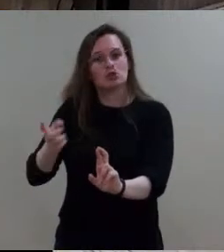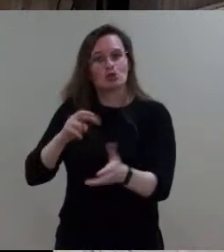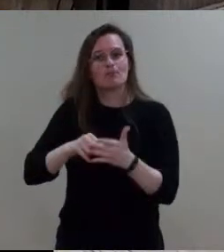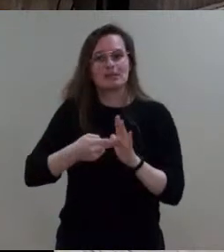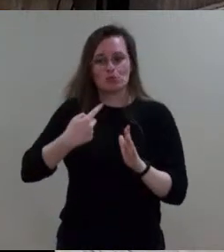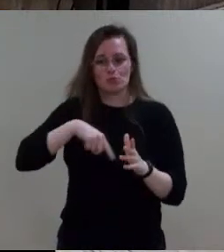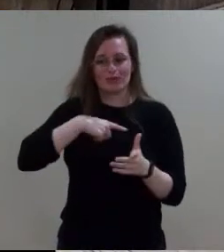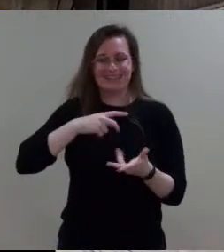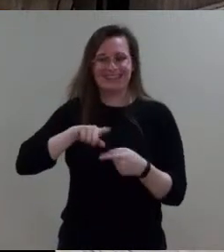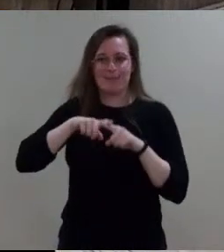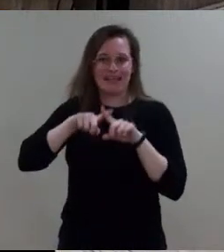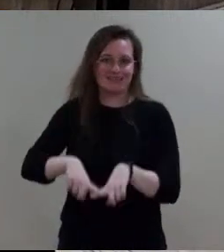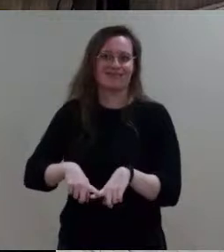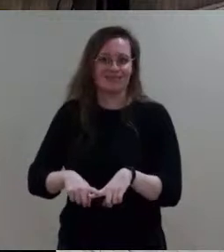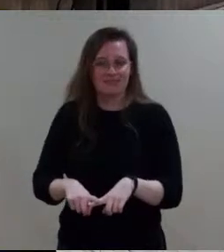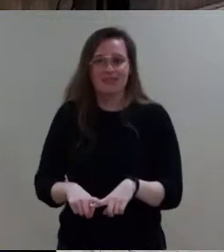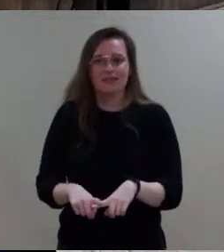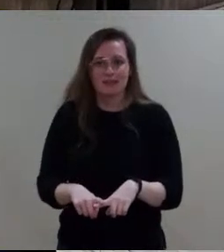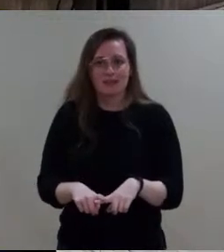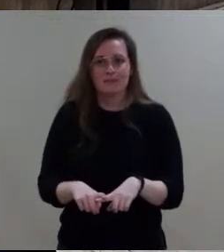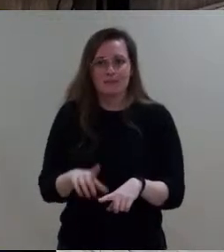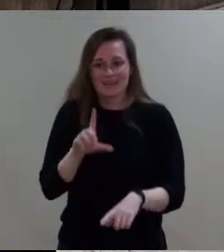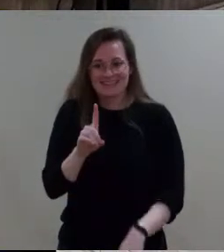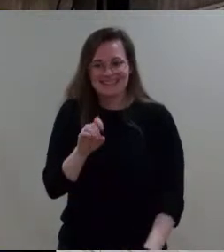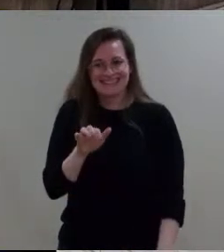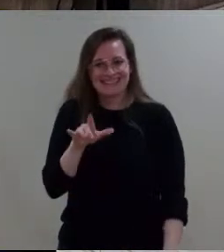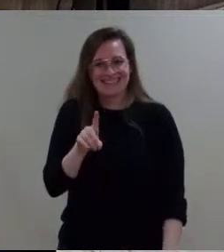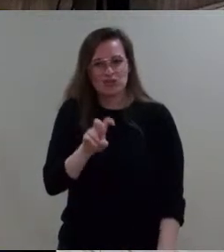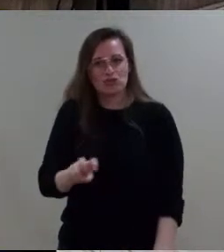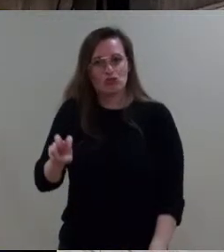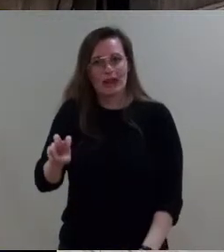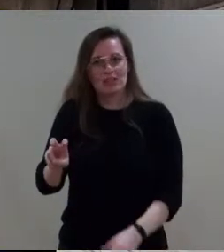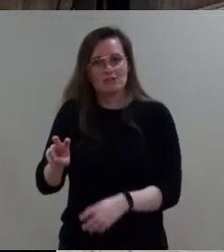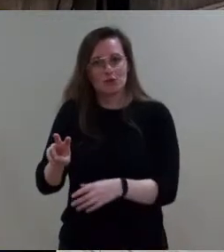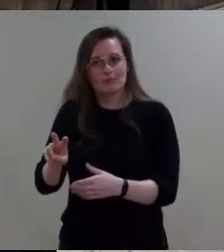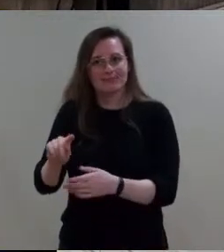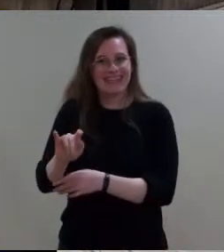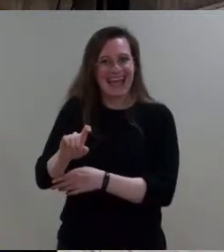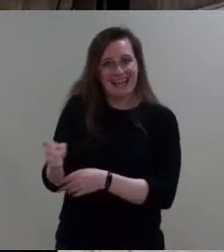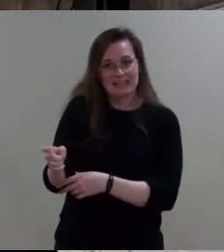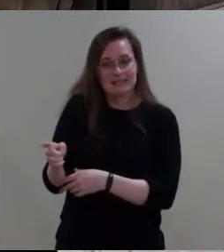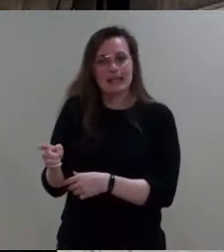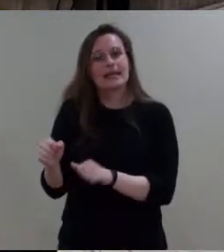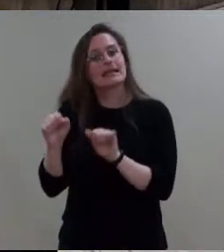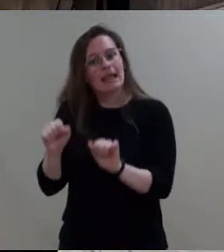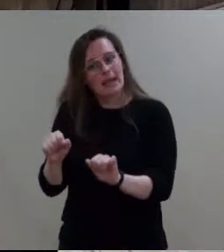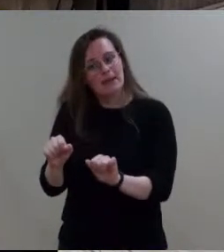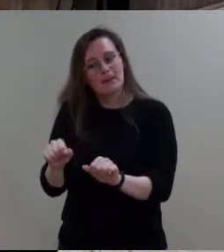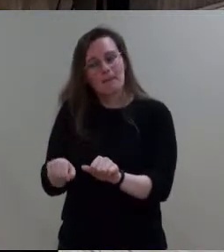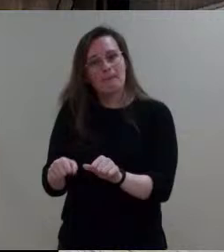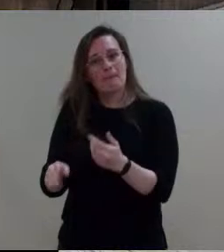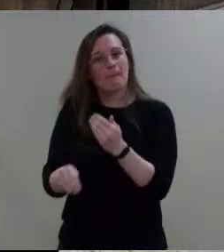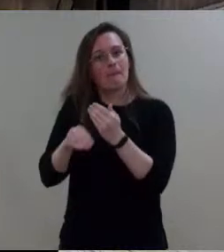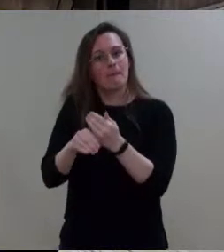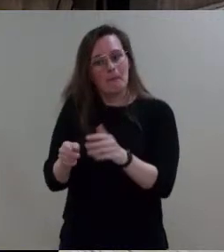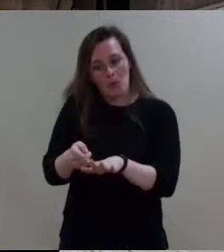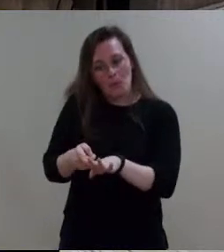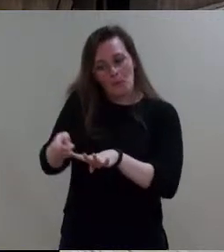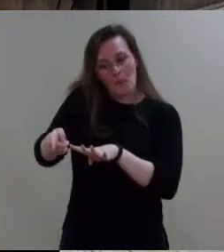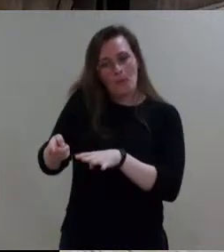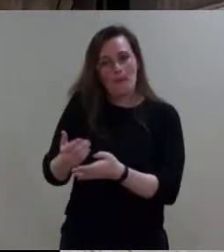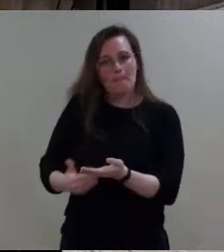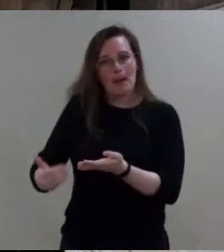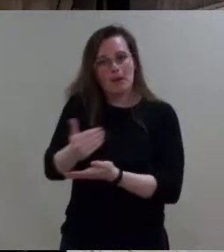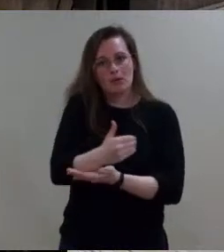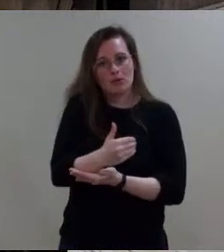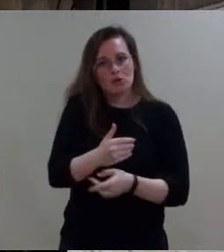capital investment. The deed transfer is a means of funding our capital reserves, in addition to our current methodology. It is the